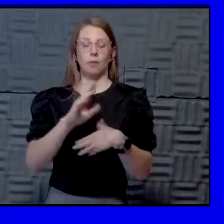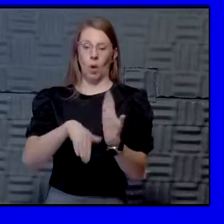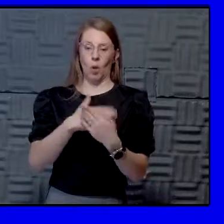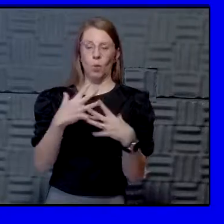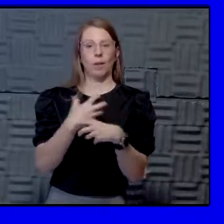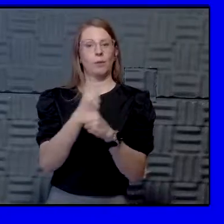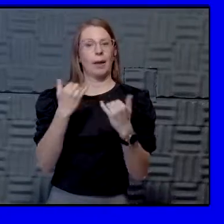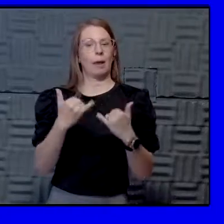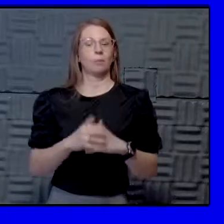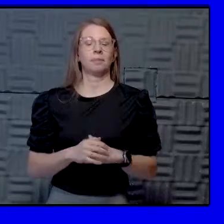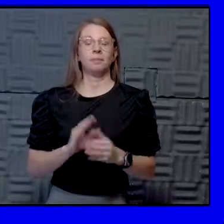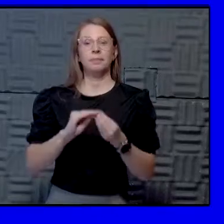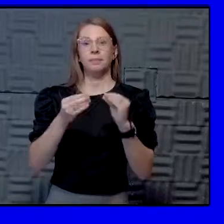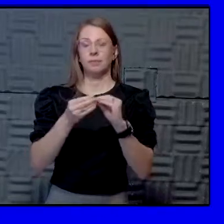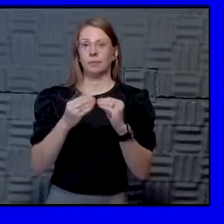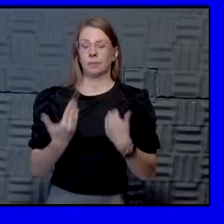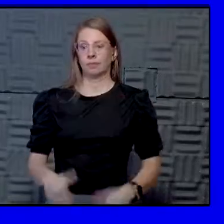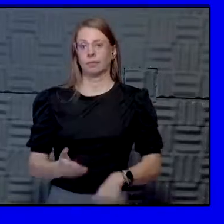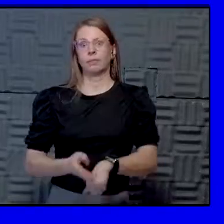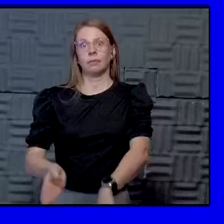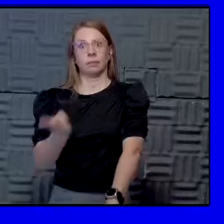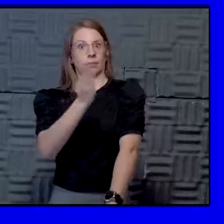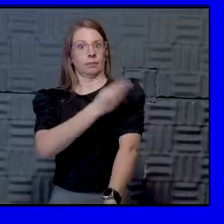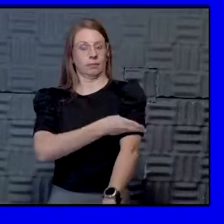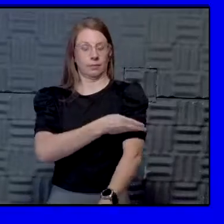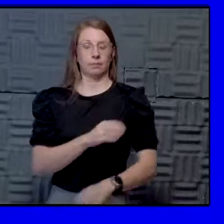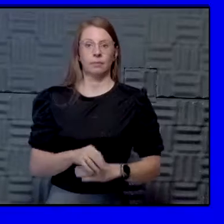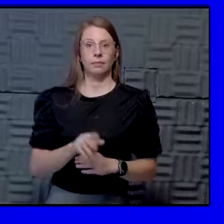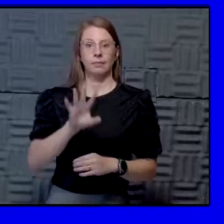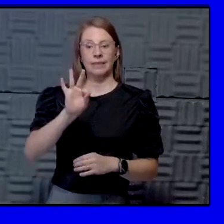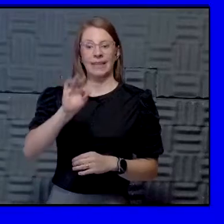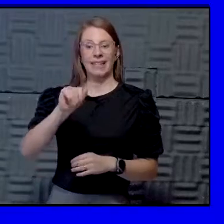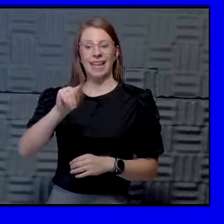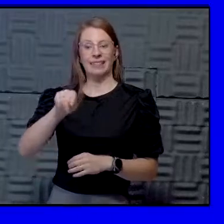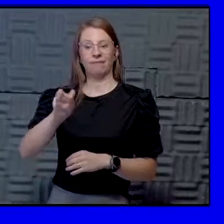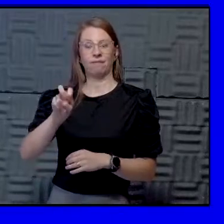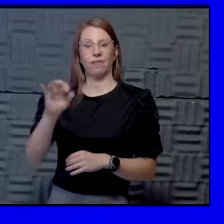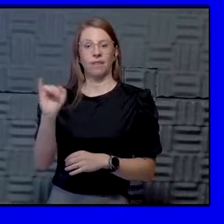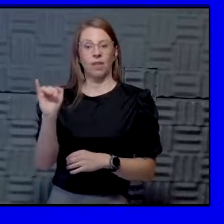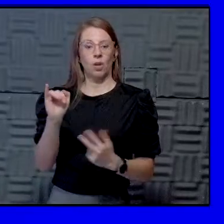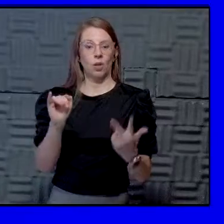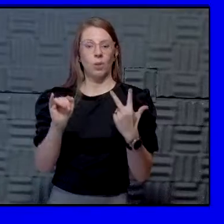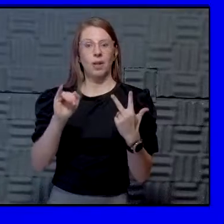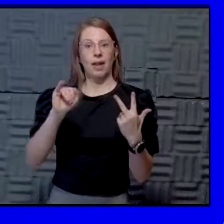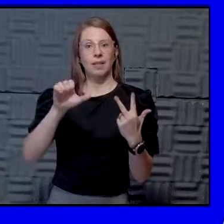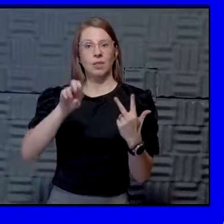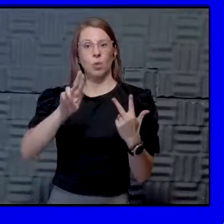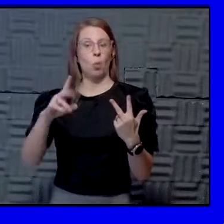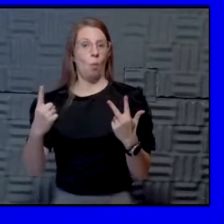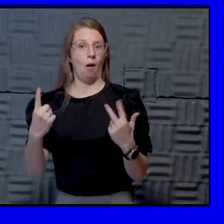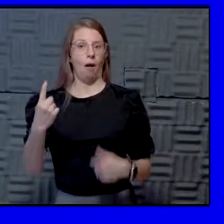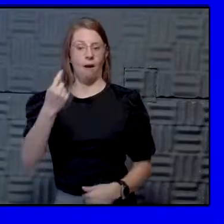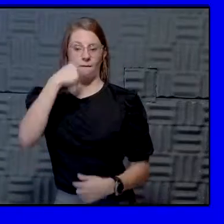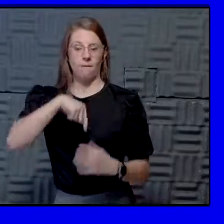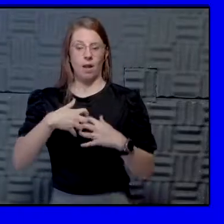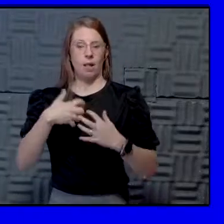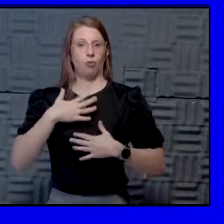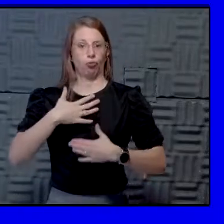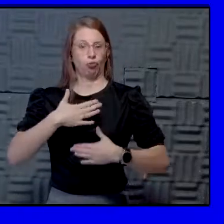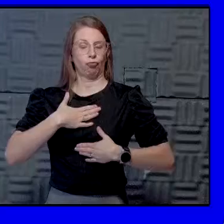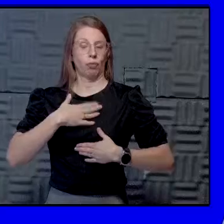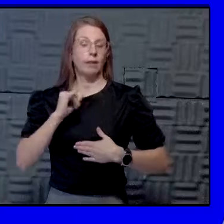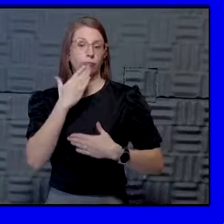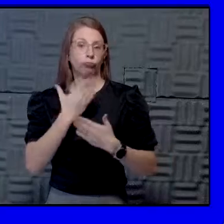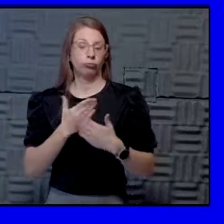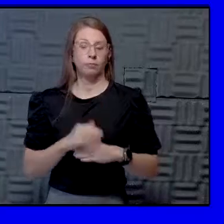right now. We are. The numbers are much better than they were. 9 active infections with 3 in the ICU and only 1 on the ventilator, which is